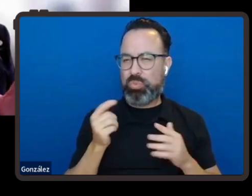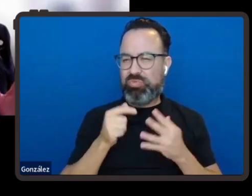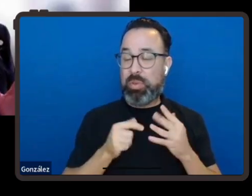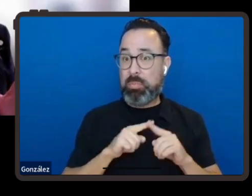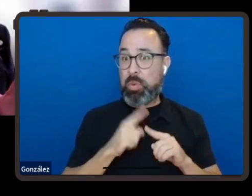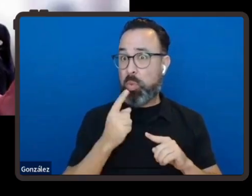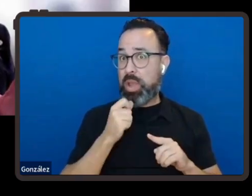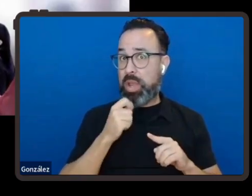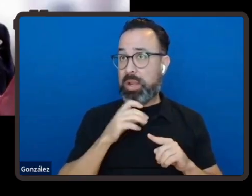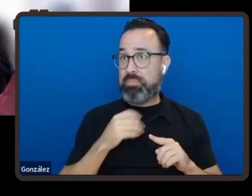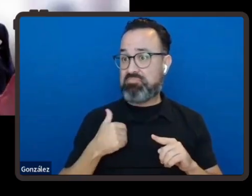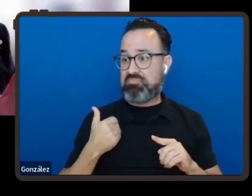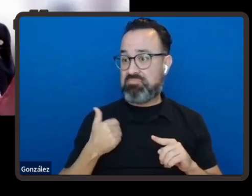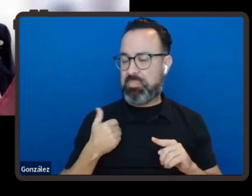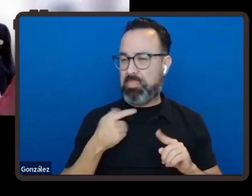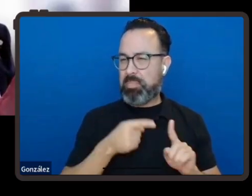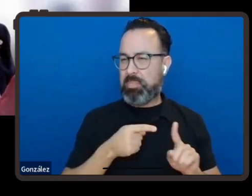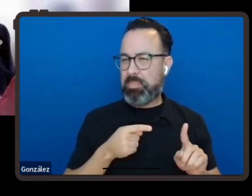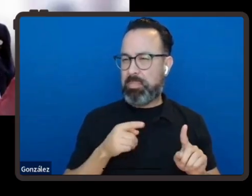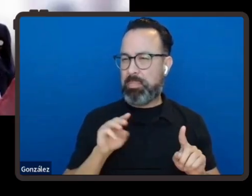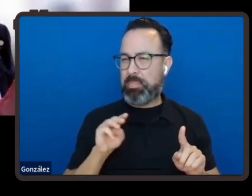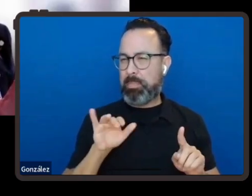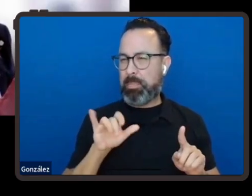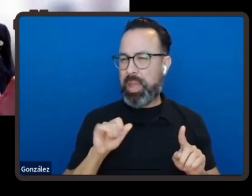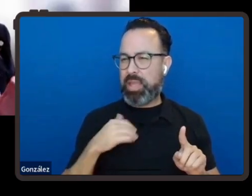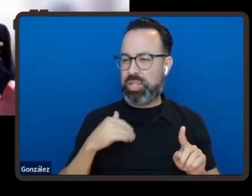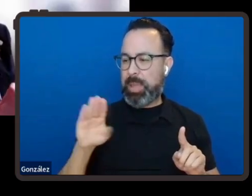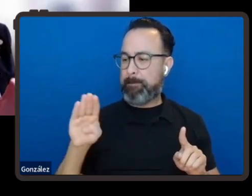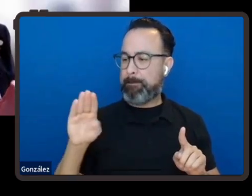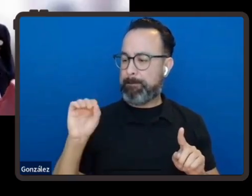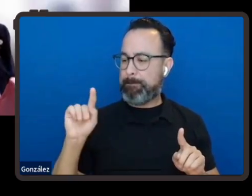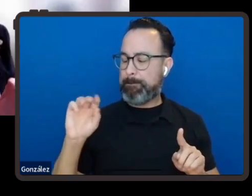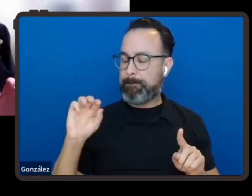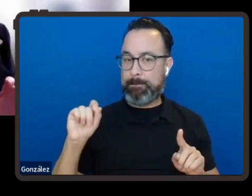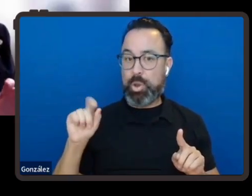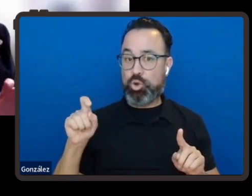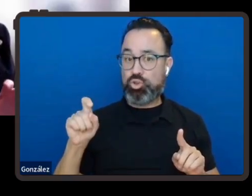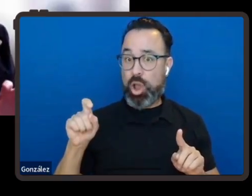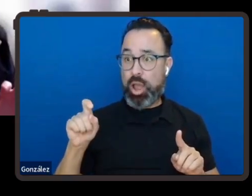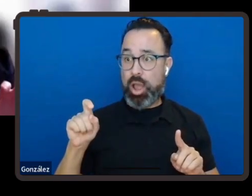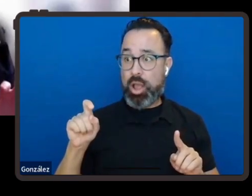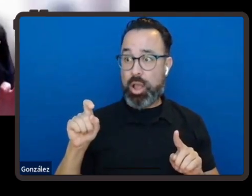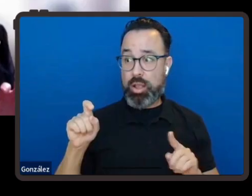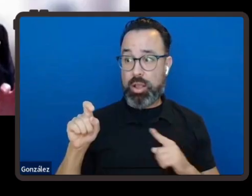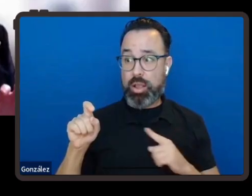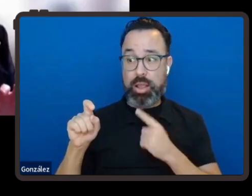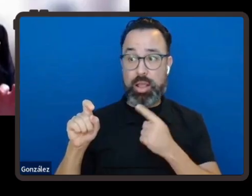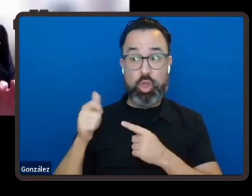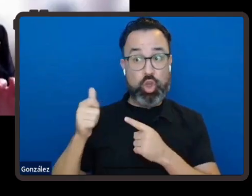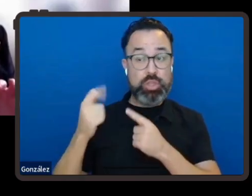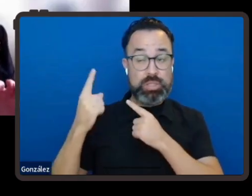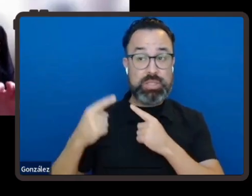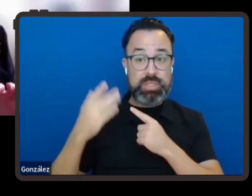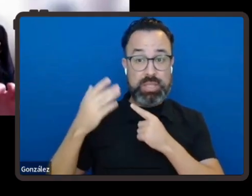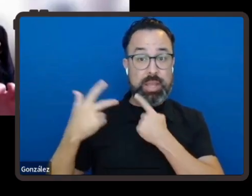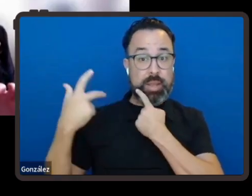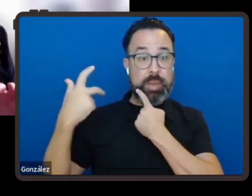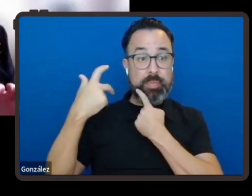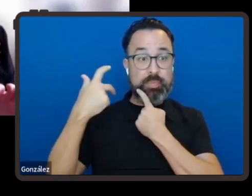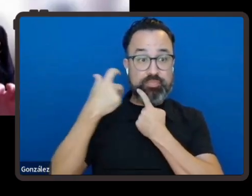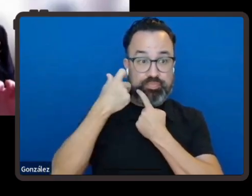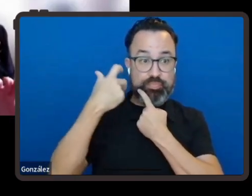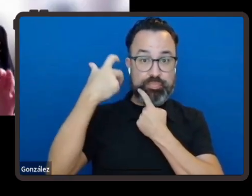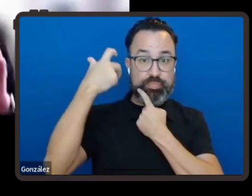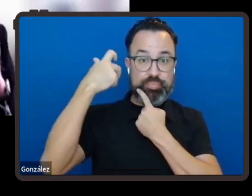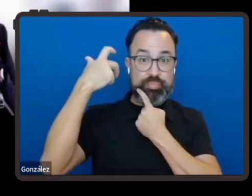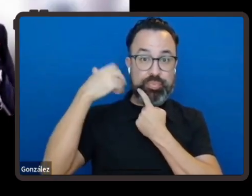Maya, had Botox injections in the good side. So it relaxed all of this. So this wasn't